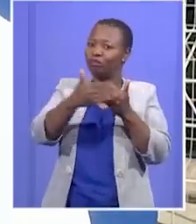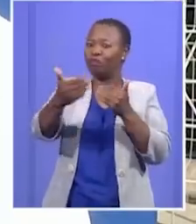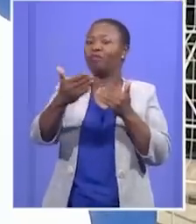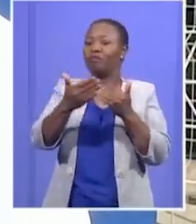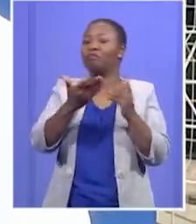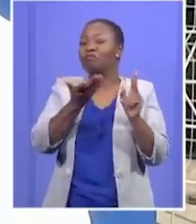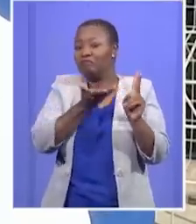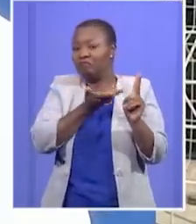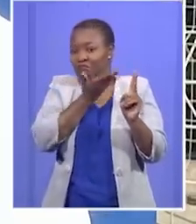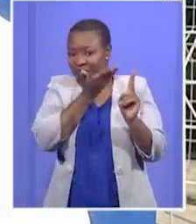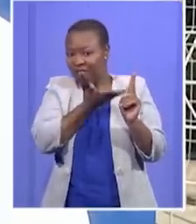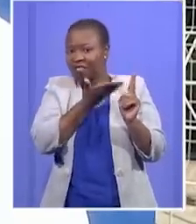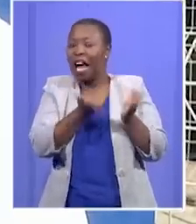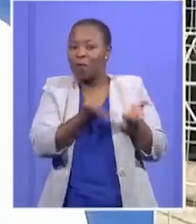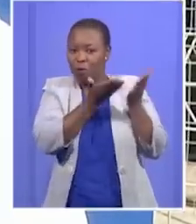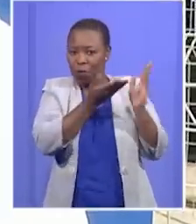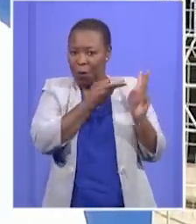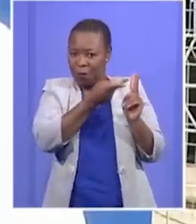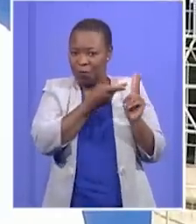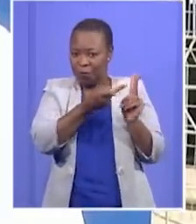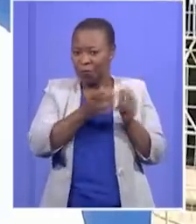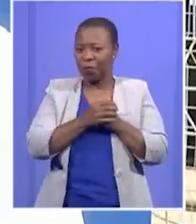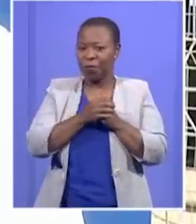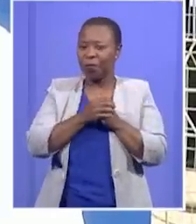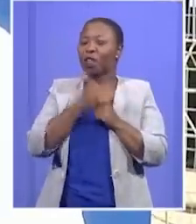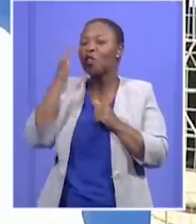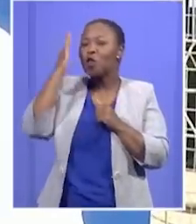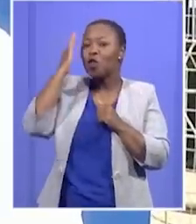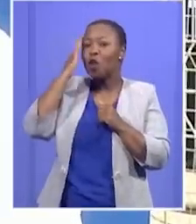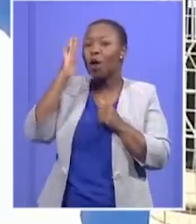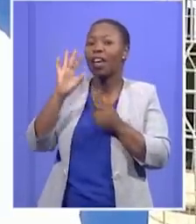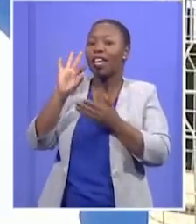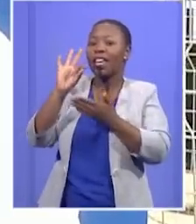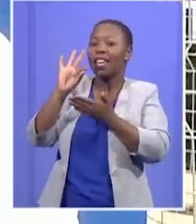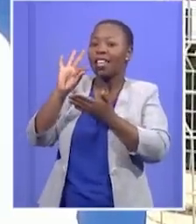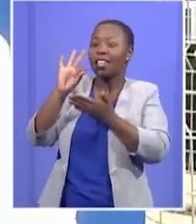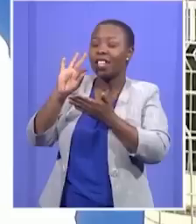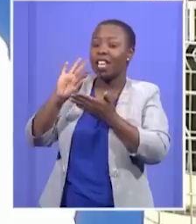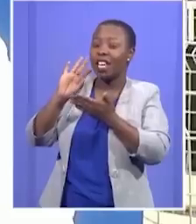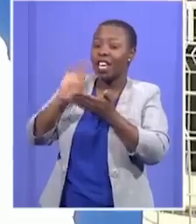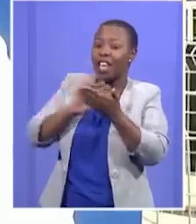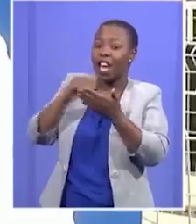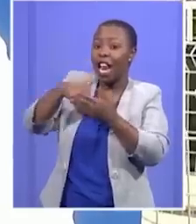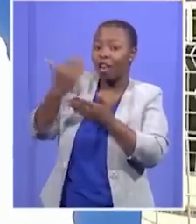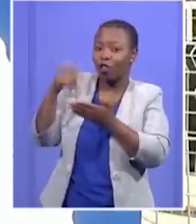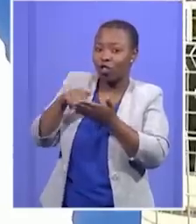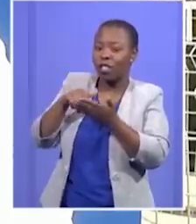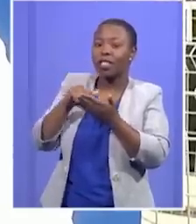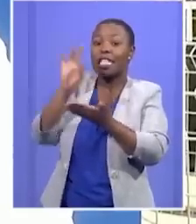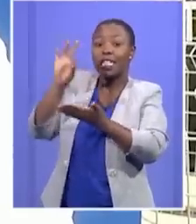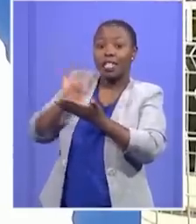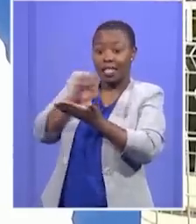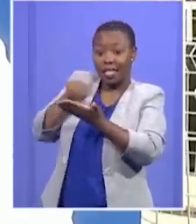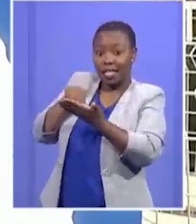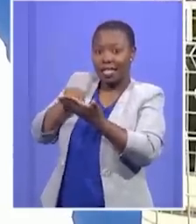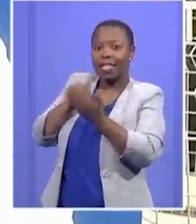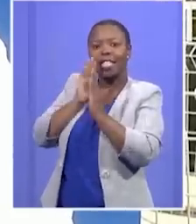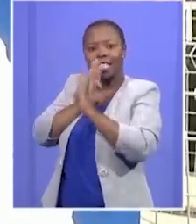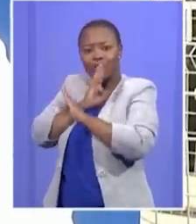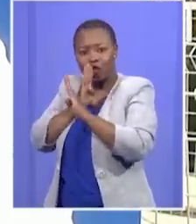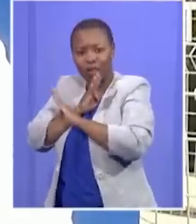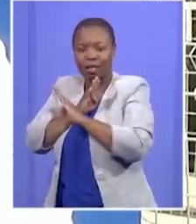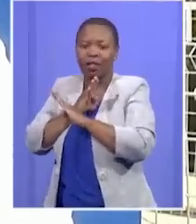election, every vote is secret. Never mind what people tell you, never mind the